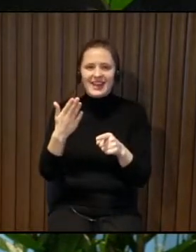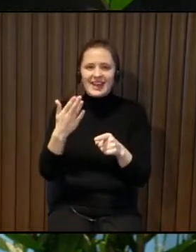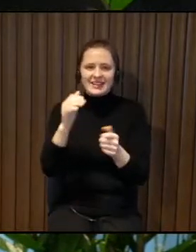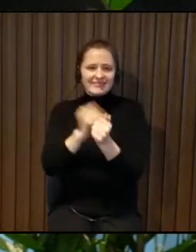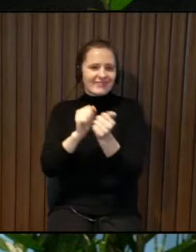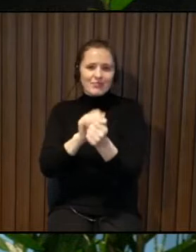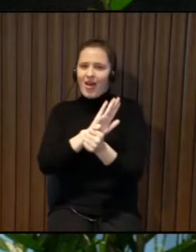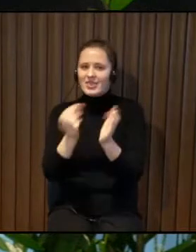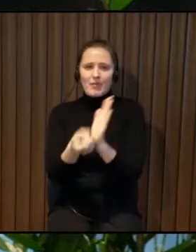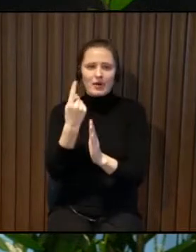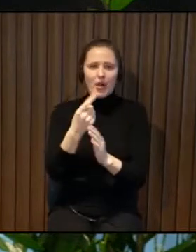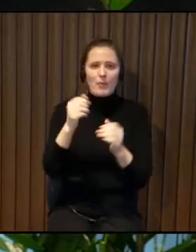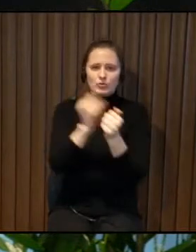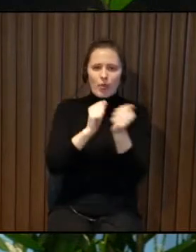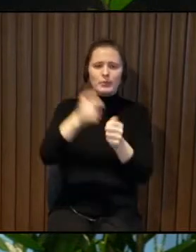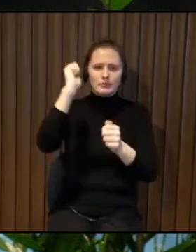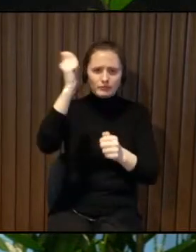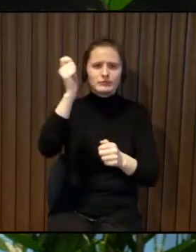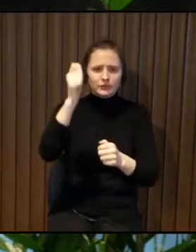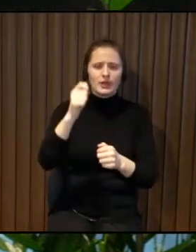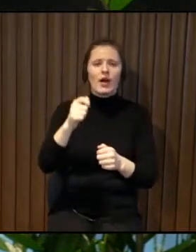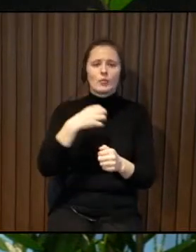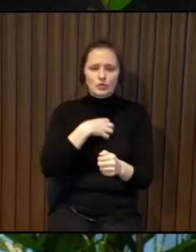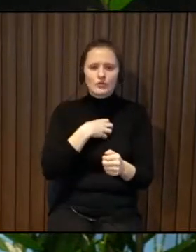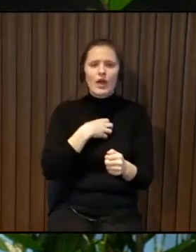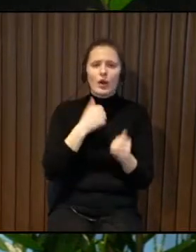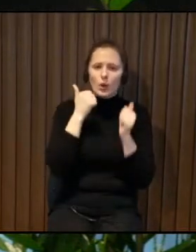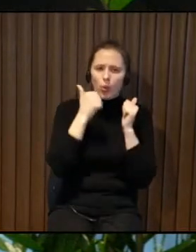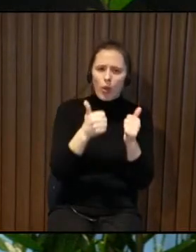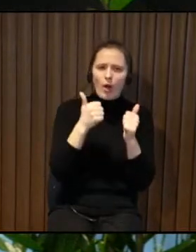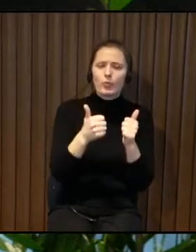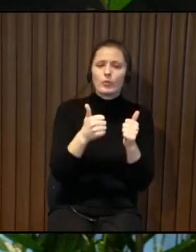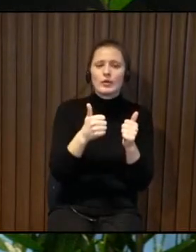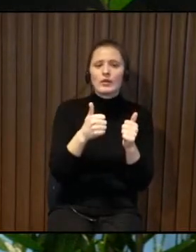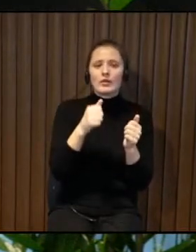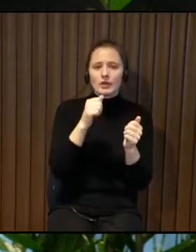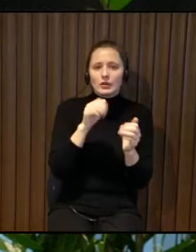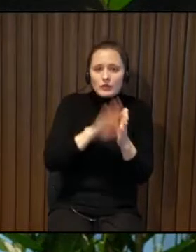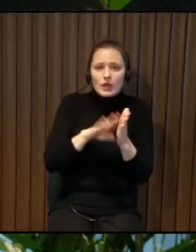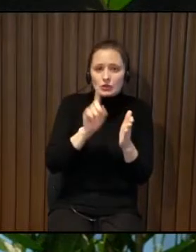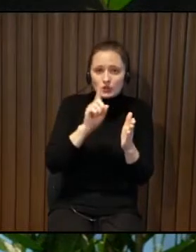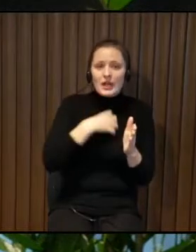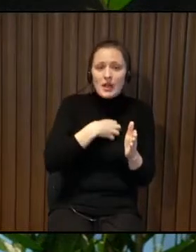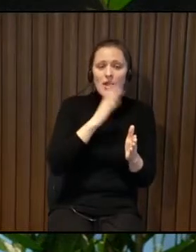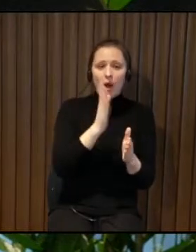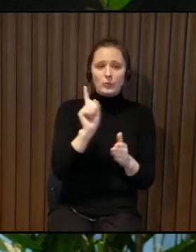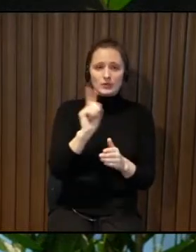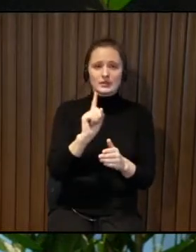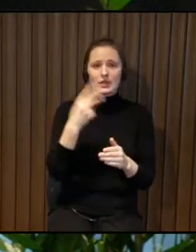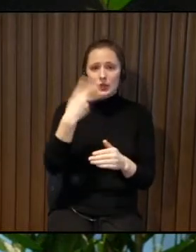we have included on the paper, which is in documents, but not in reality. So, can we start talking about these